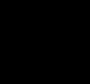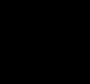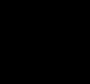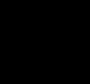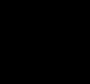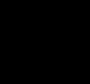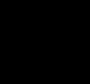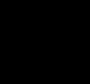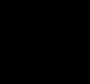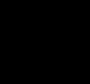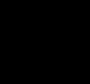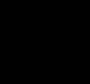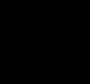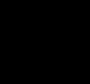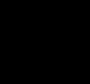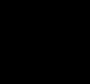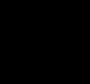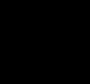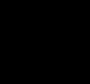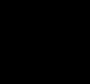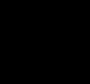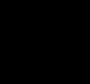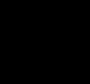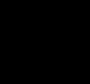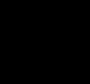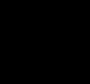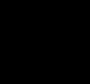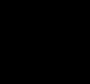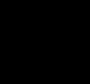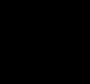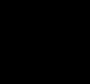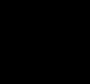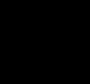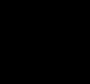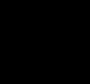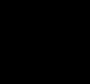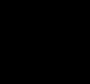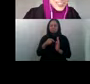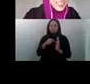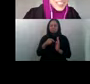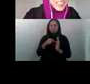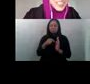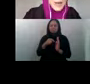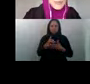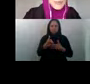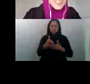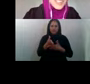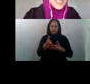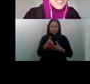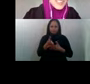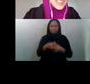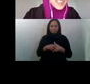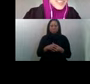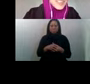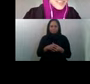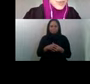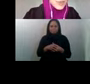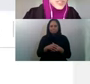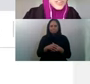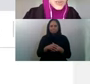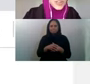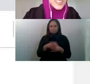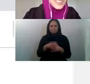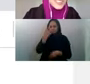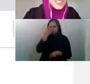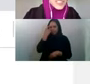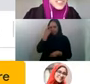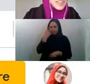So couple, those are a couple examples that I like to share initially, because they